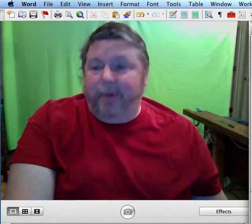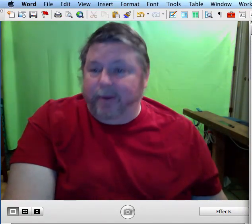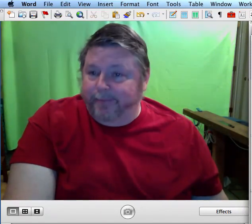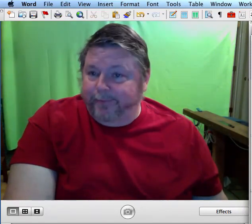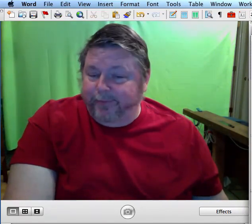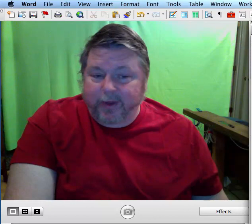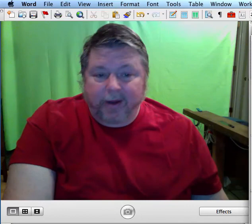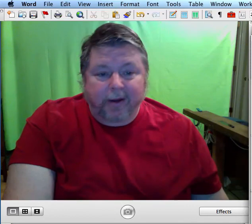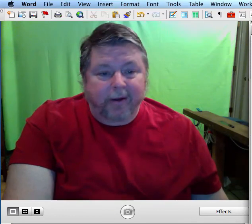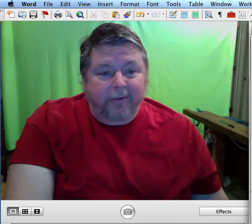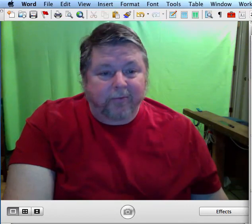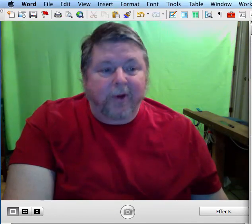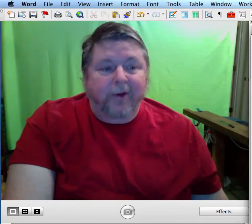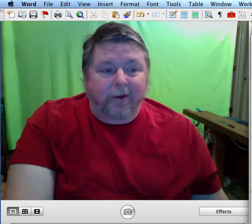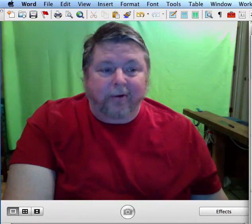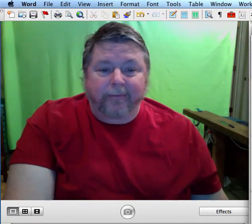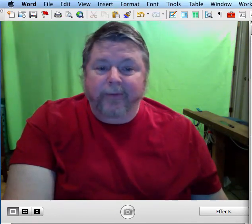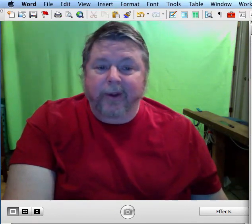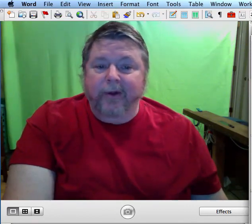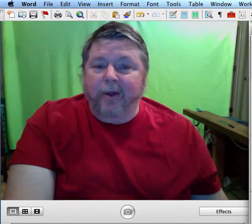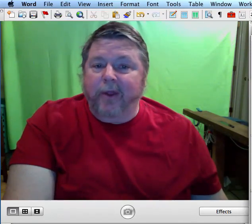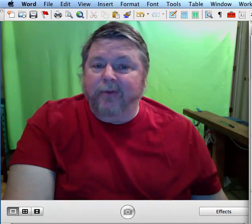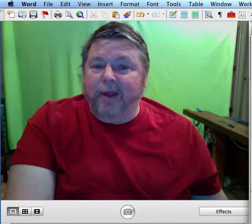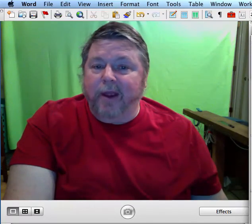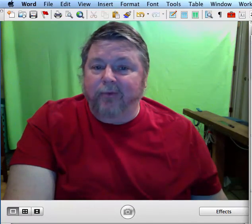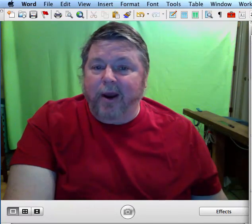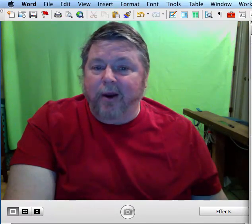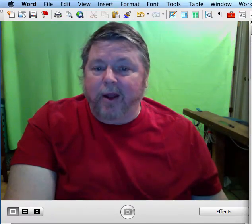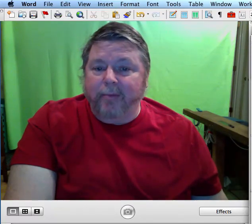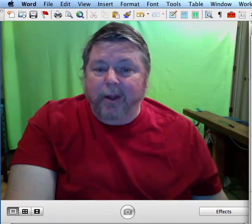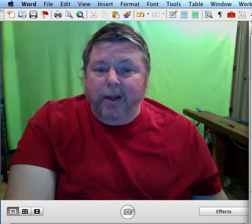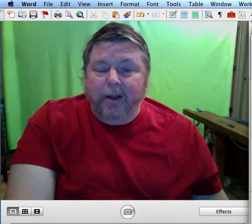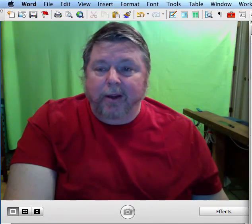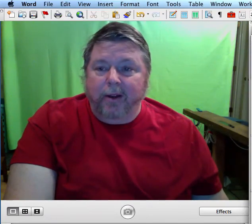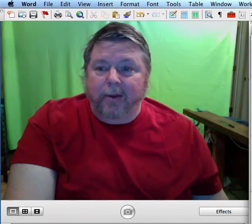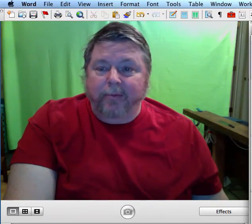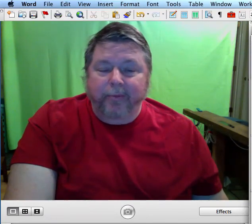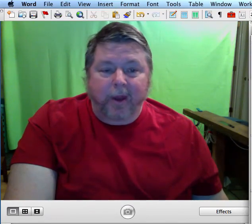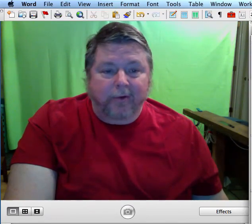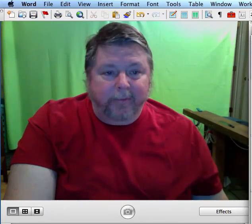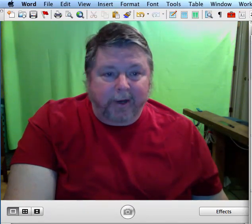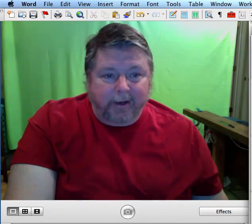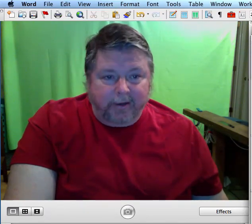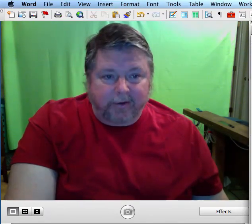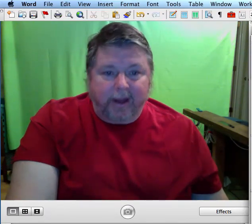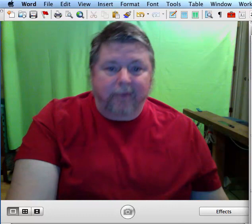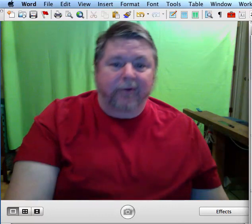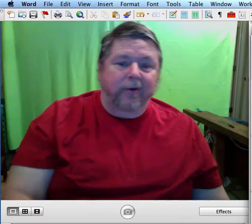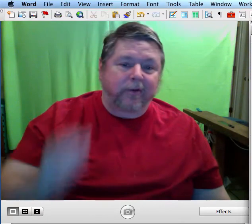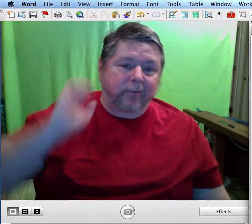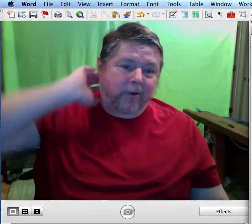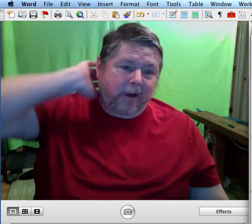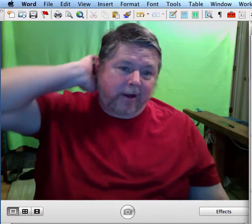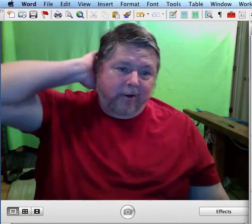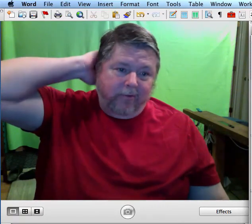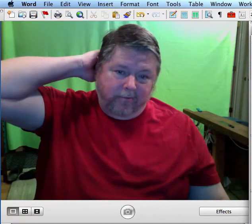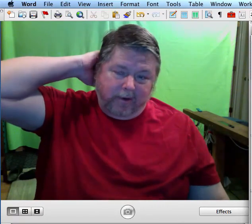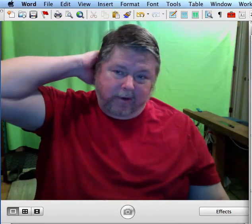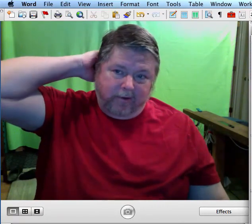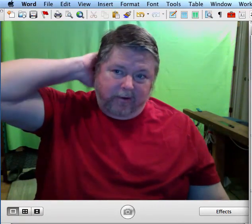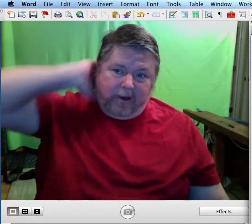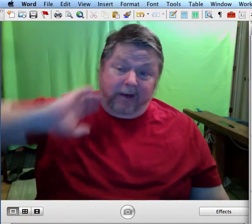happened? What did you learn? There you go. That's the task. Write it all up and submit it into the Canvas system so that I